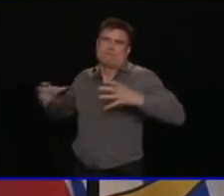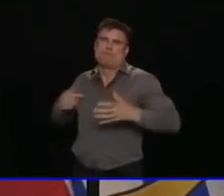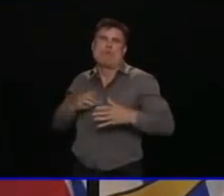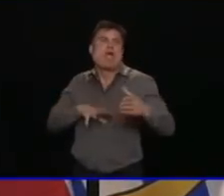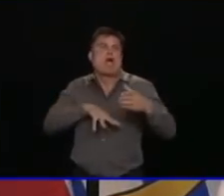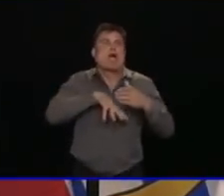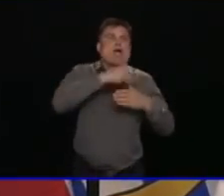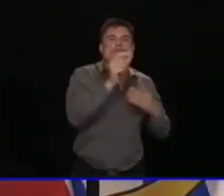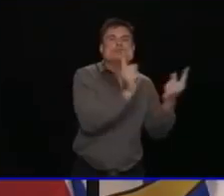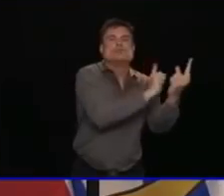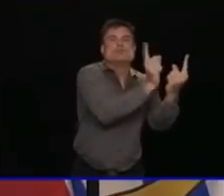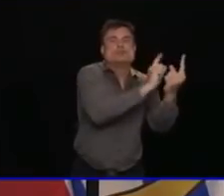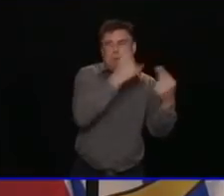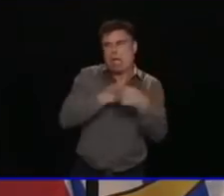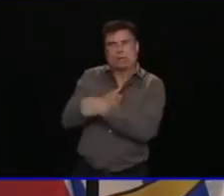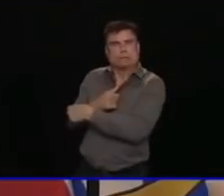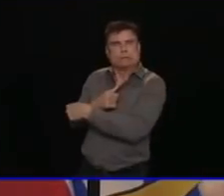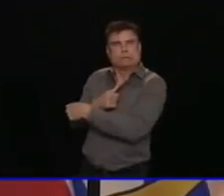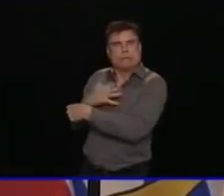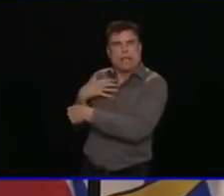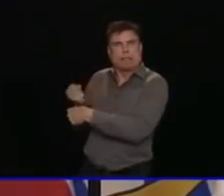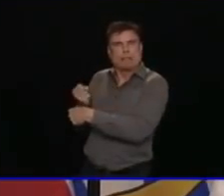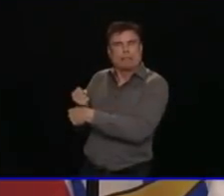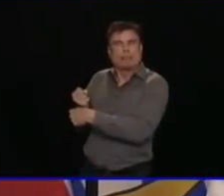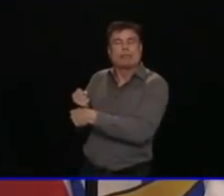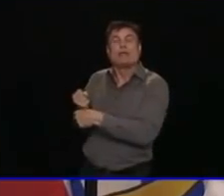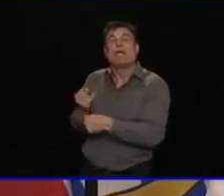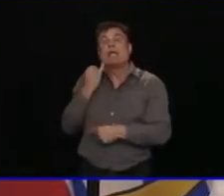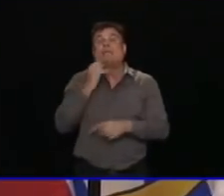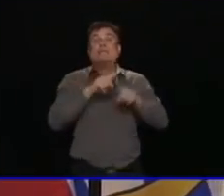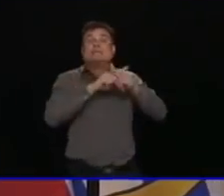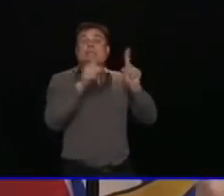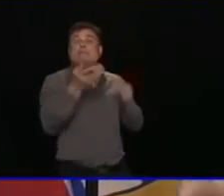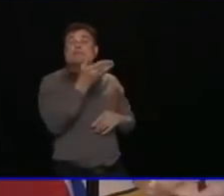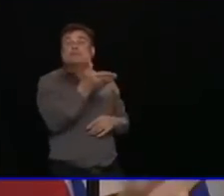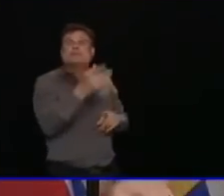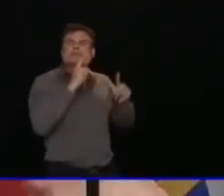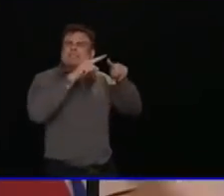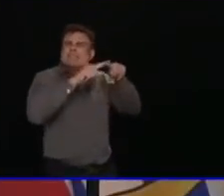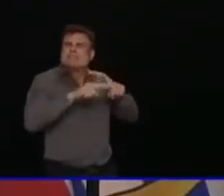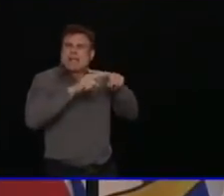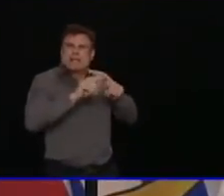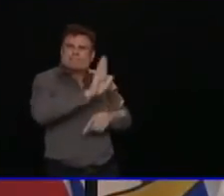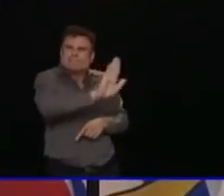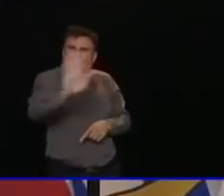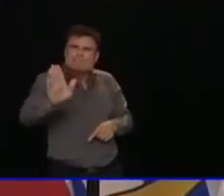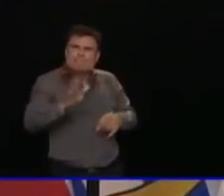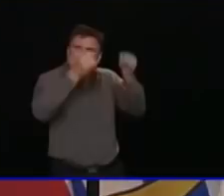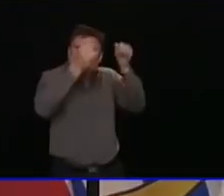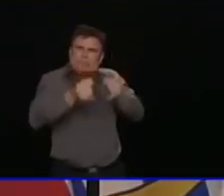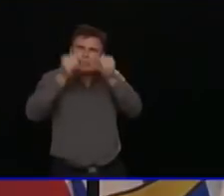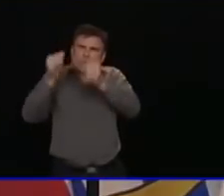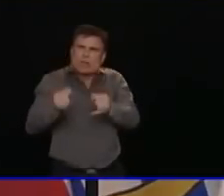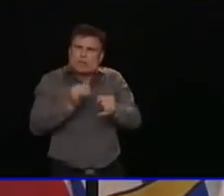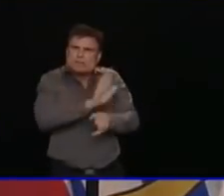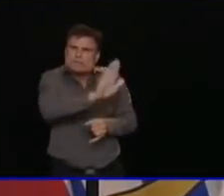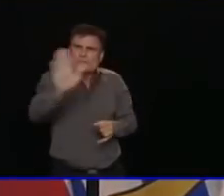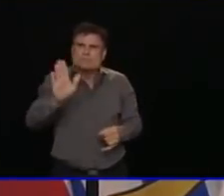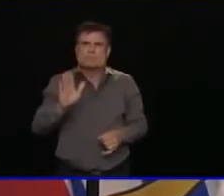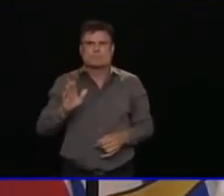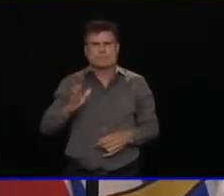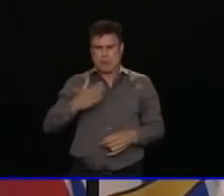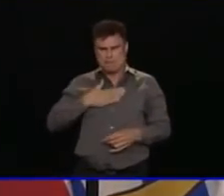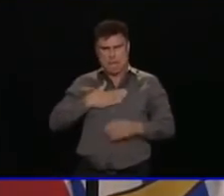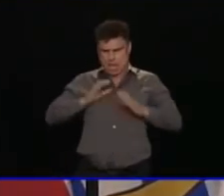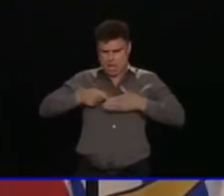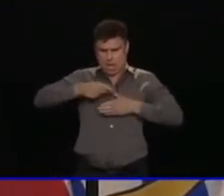very wary of who it is that we might be impacting when we're having increased contacts. But I do think we are at a